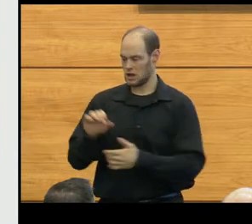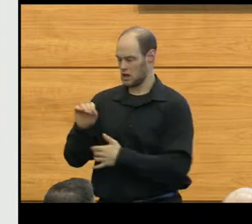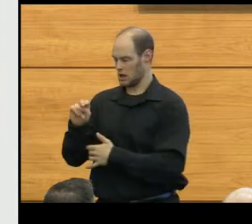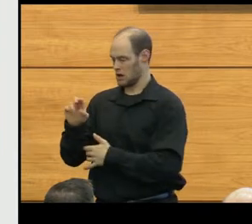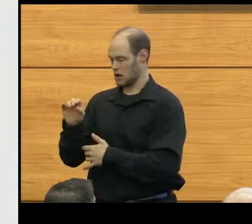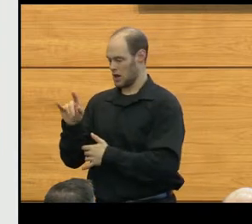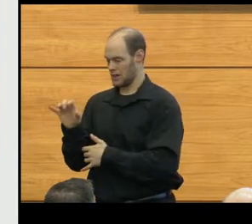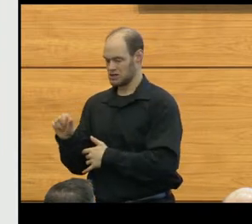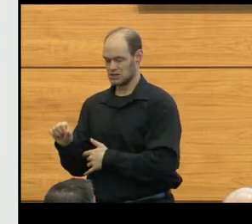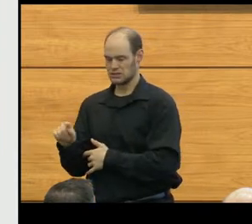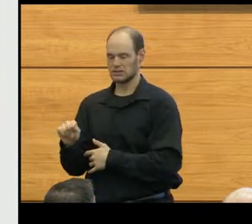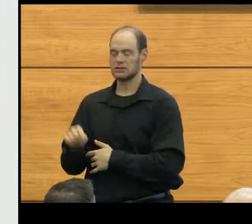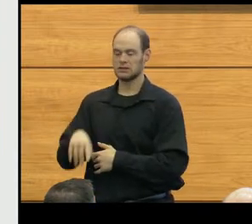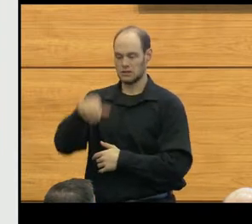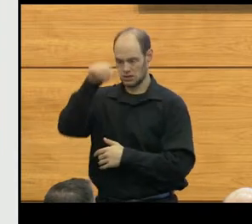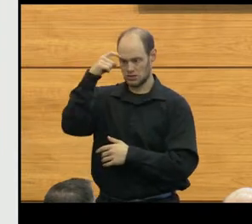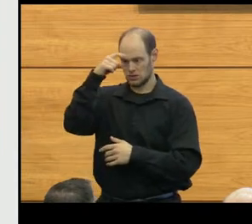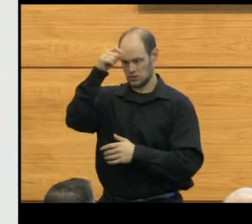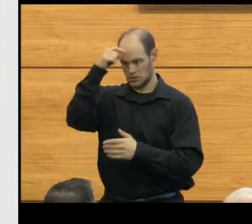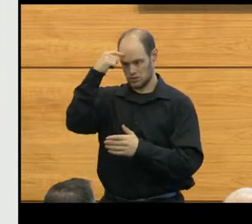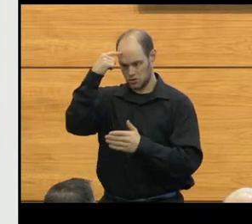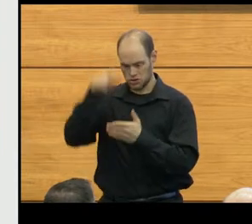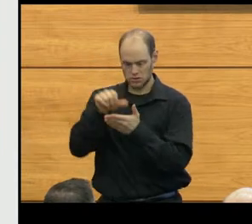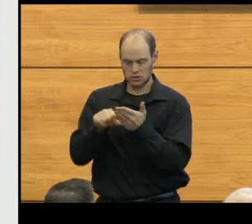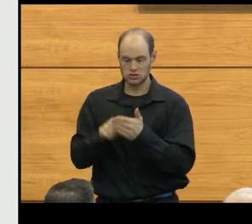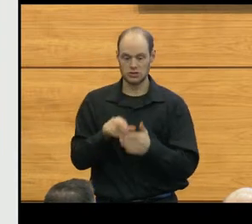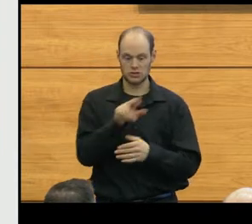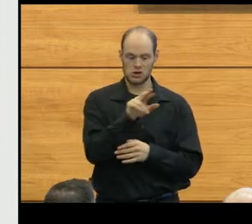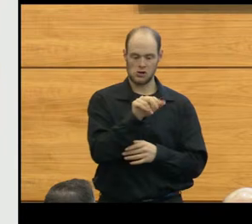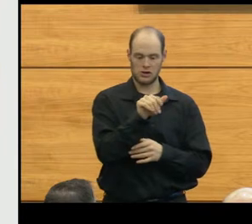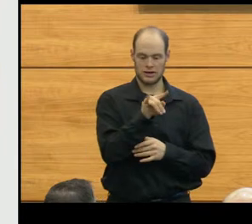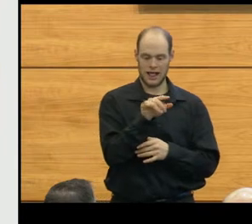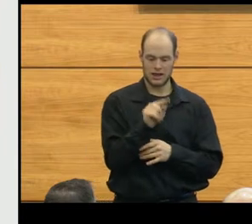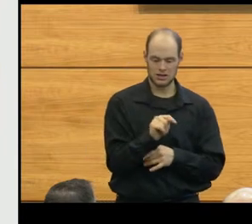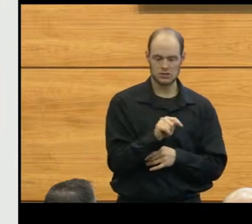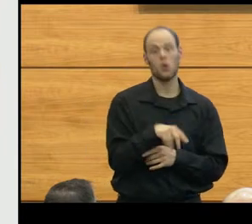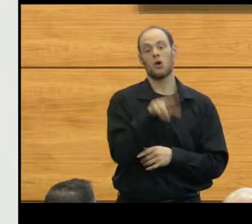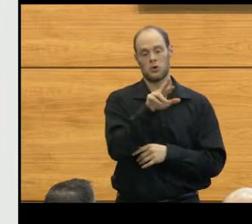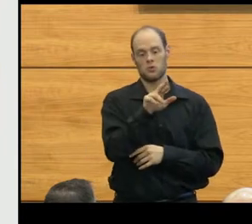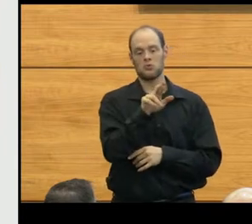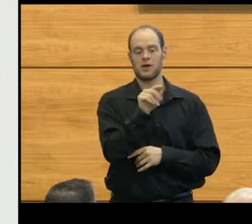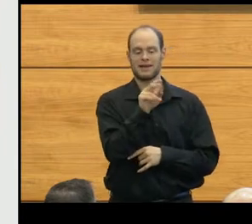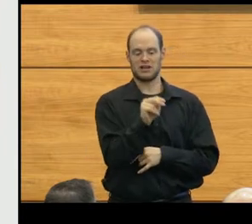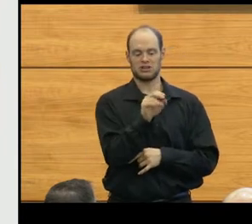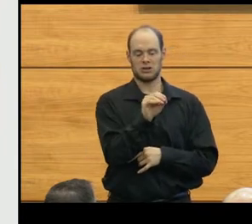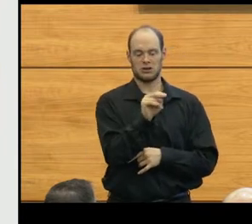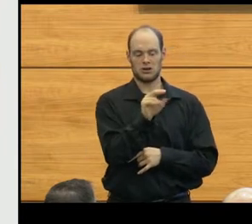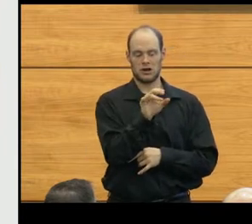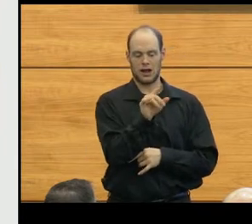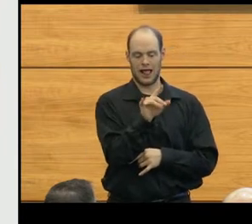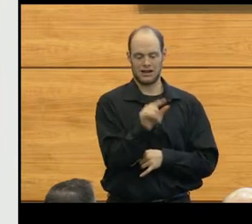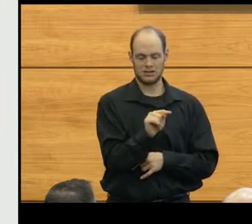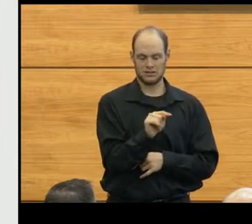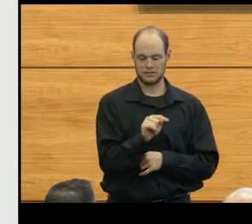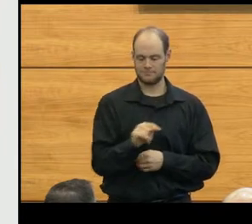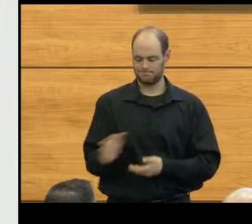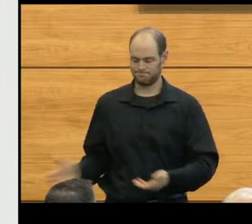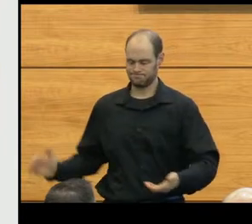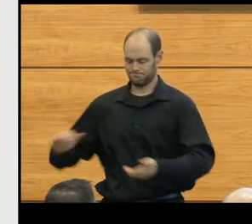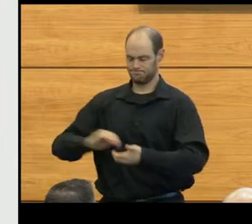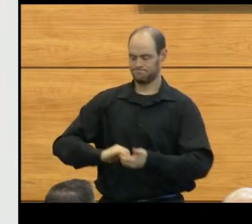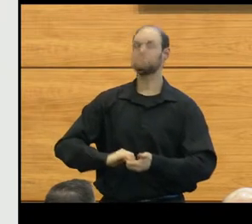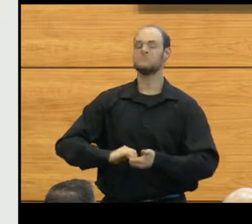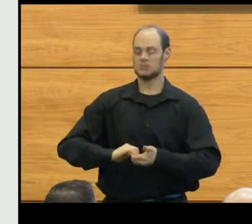oncologists, neurosurgeons, radiologists, radiation oncologists, really treating the